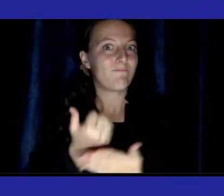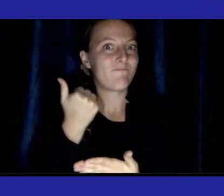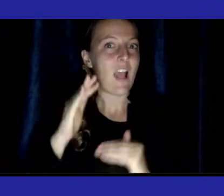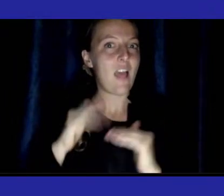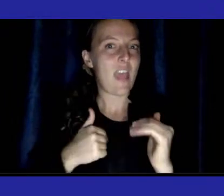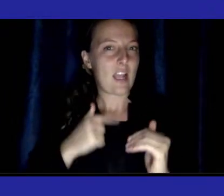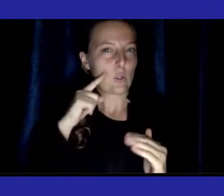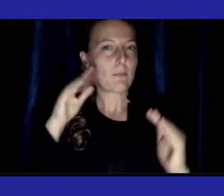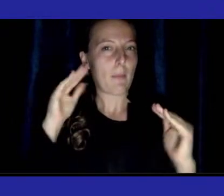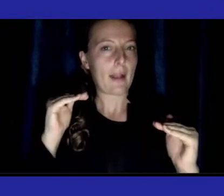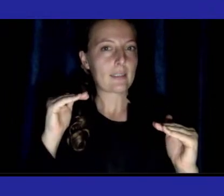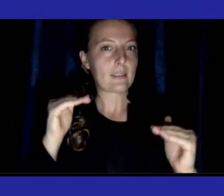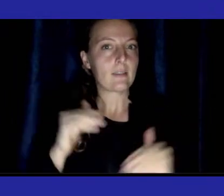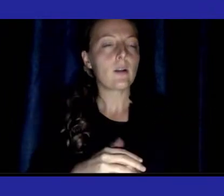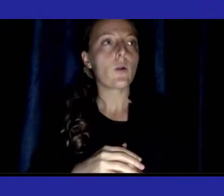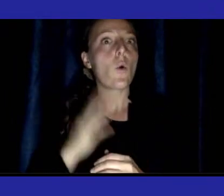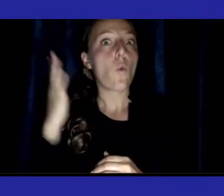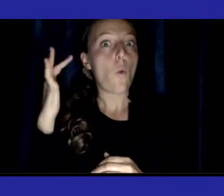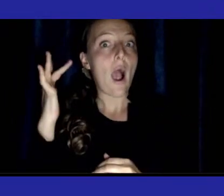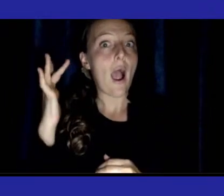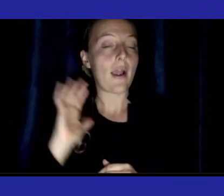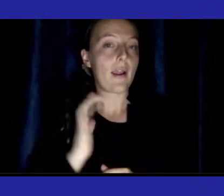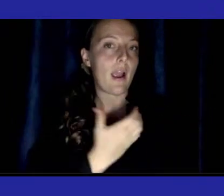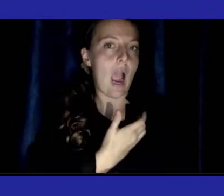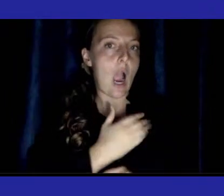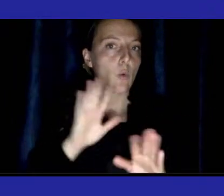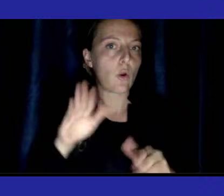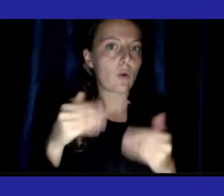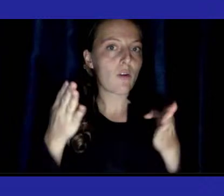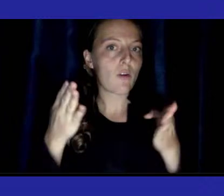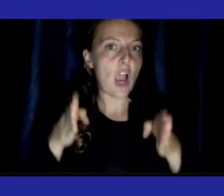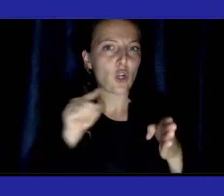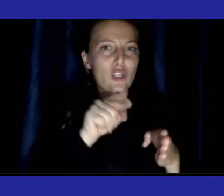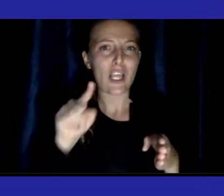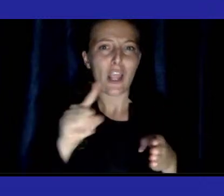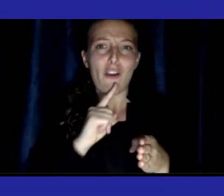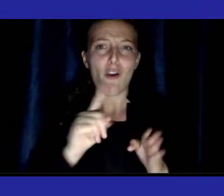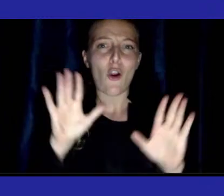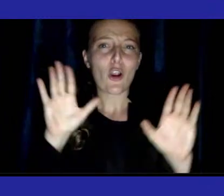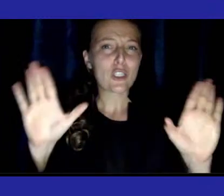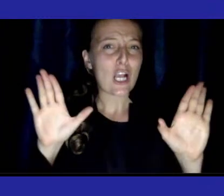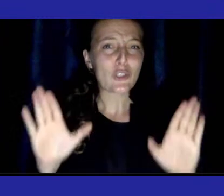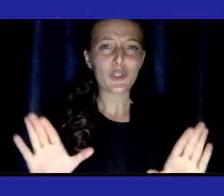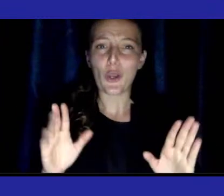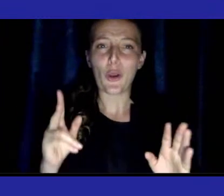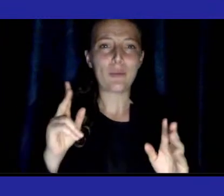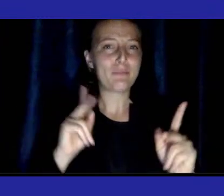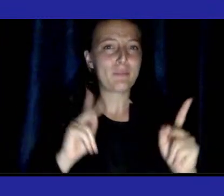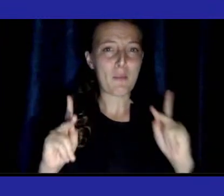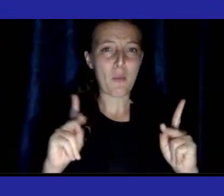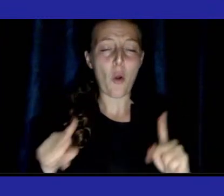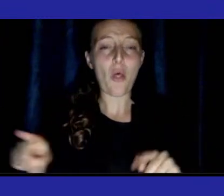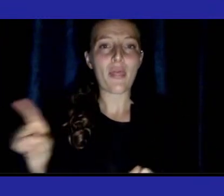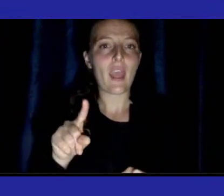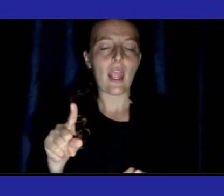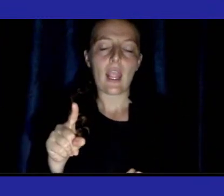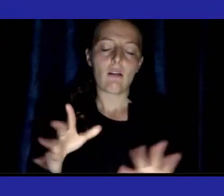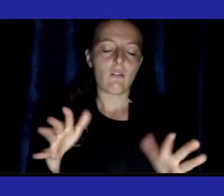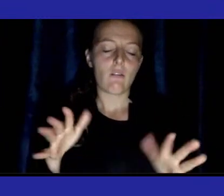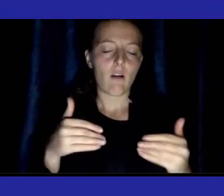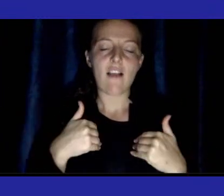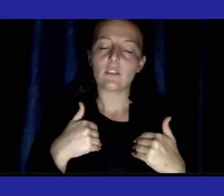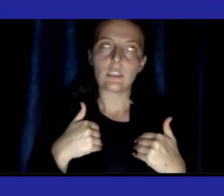our providers are such good people that they have very hard time with the idea